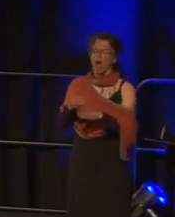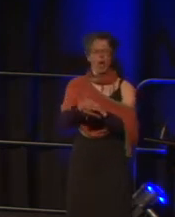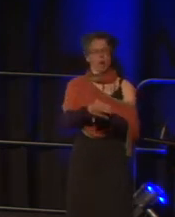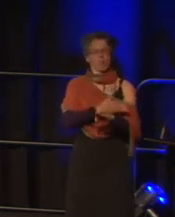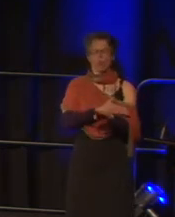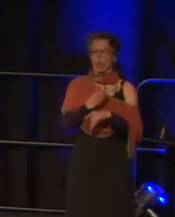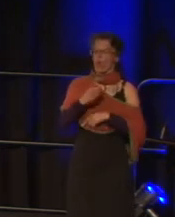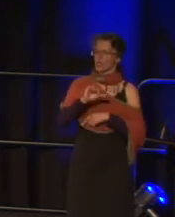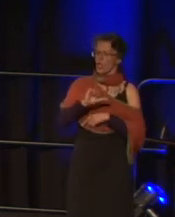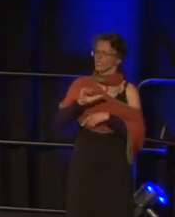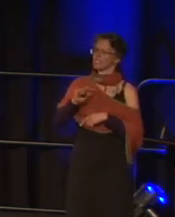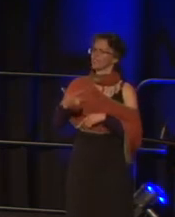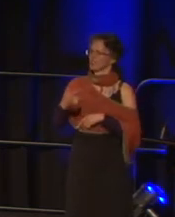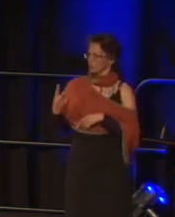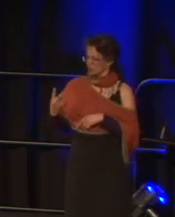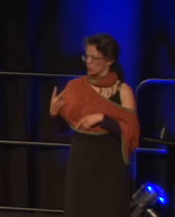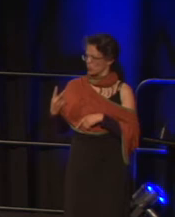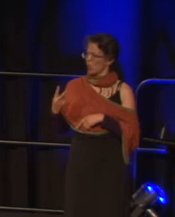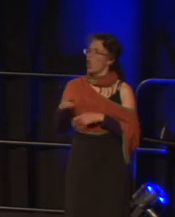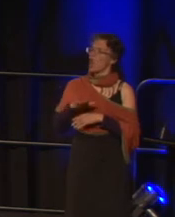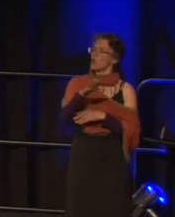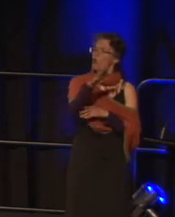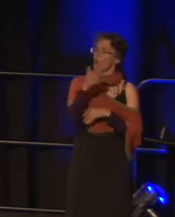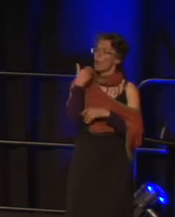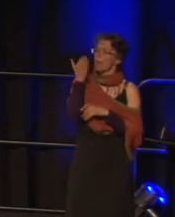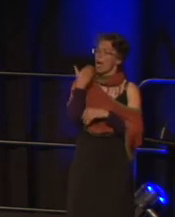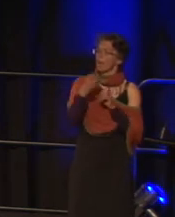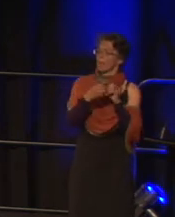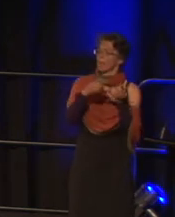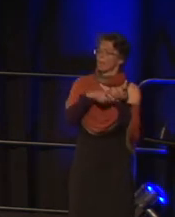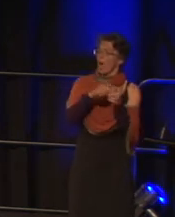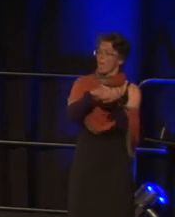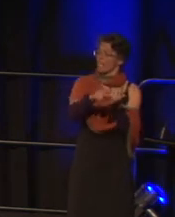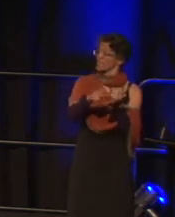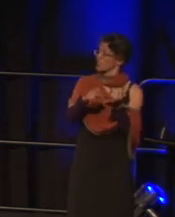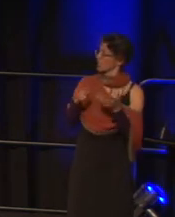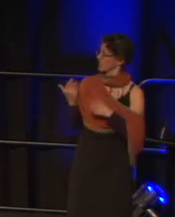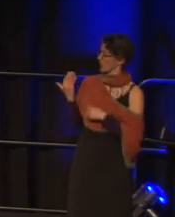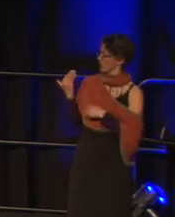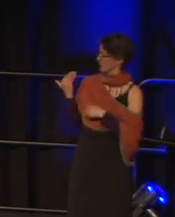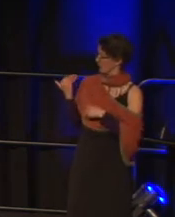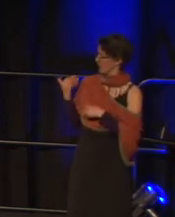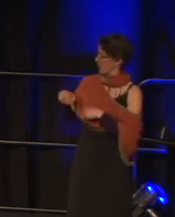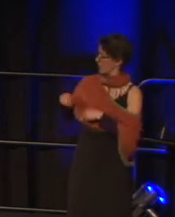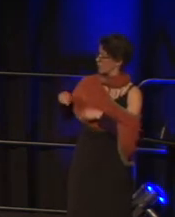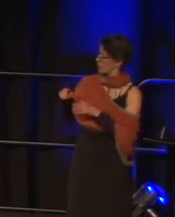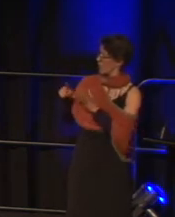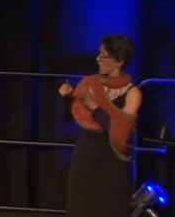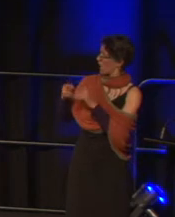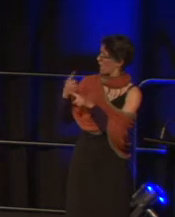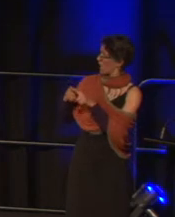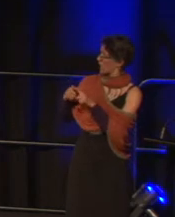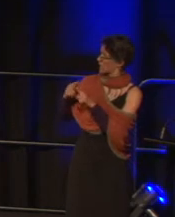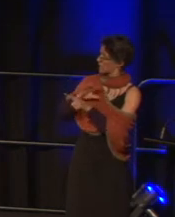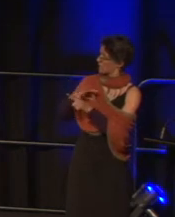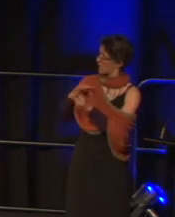It was 1972, yep. The Northern Māori by-election. And, of course, Joyce passed away earlier this year. She did. This year, And it even goes